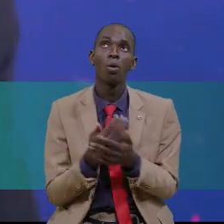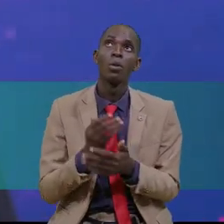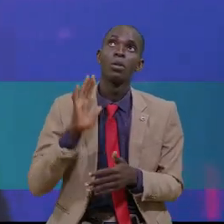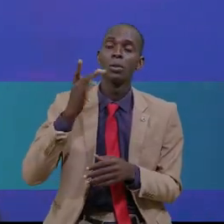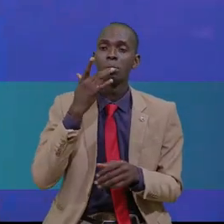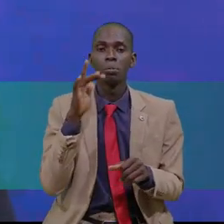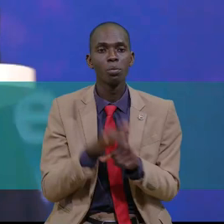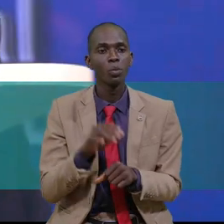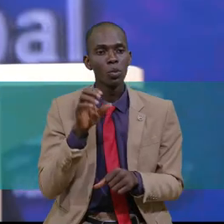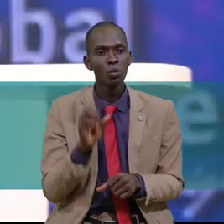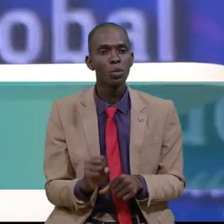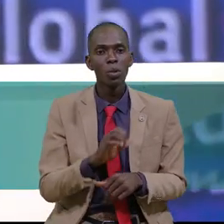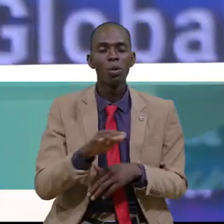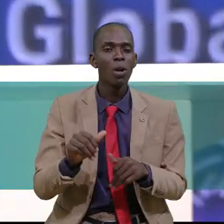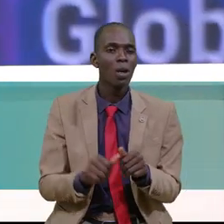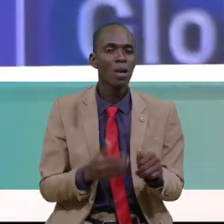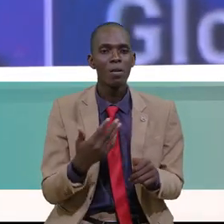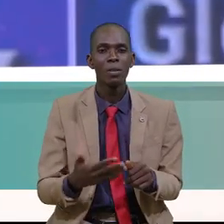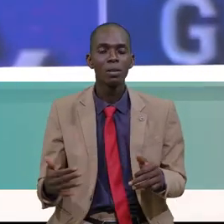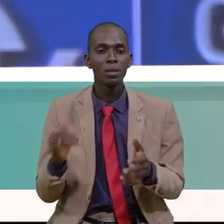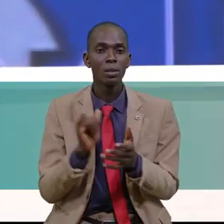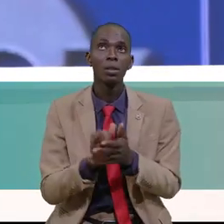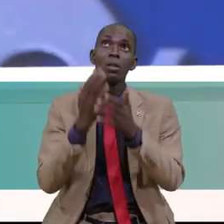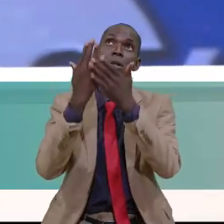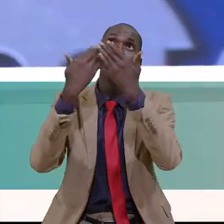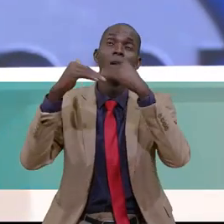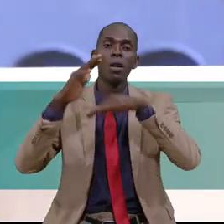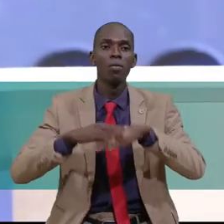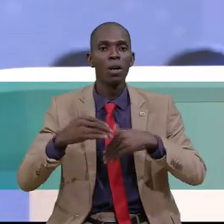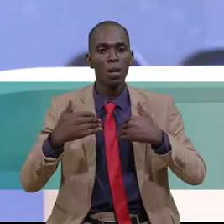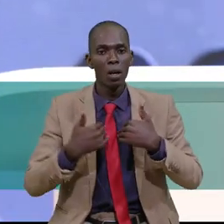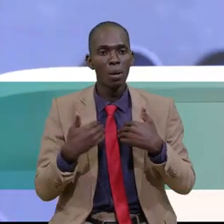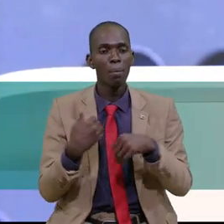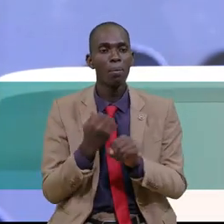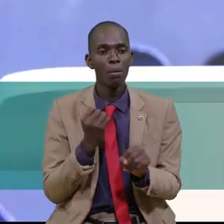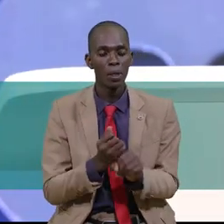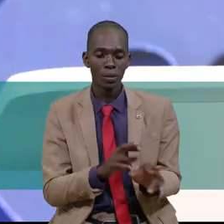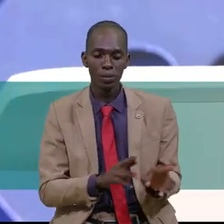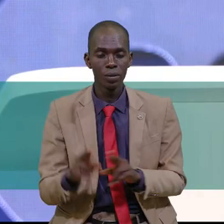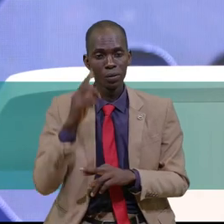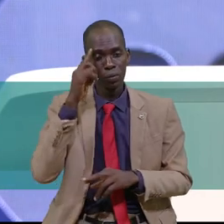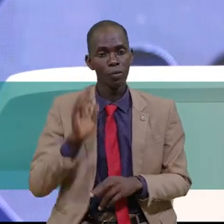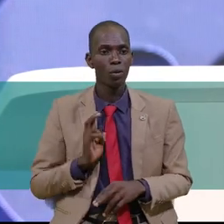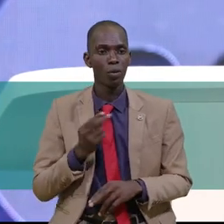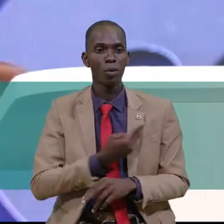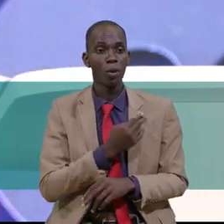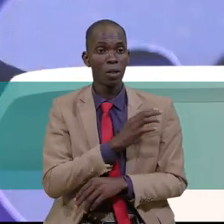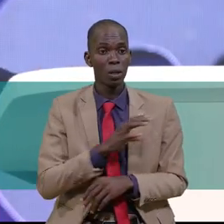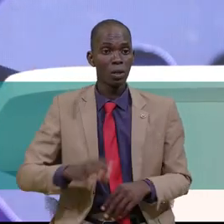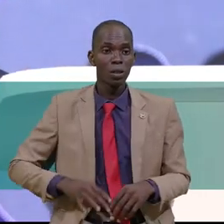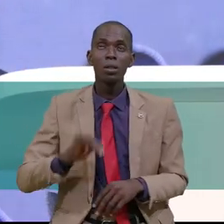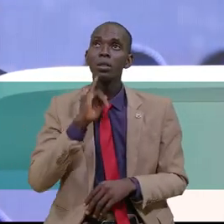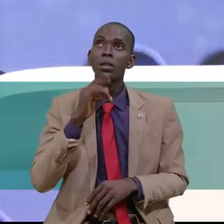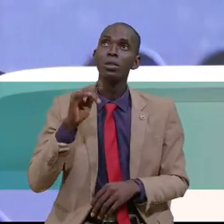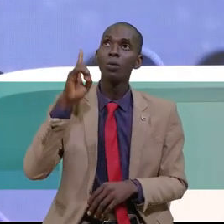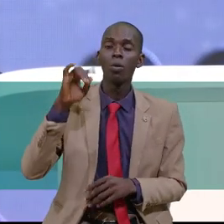upholding everything that heaven has made available for us. Christ is the one that upholds all things